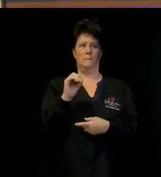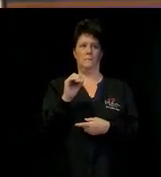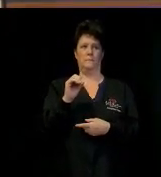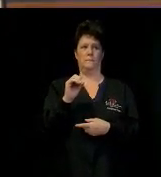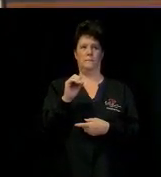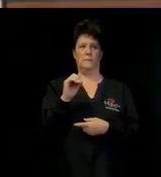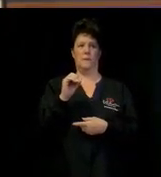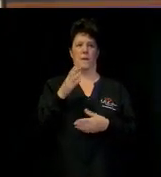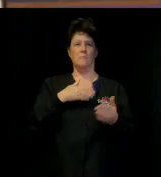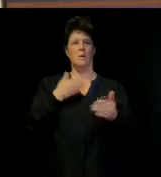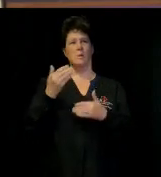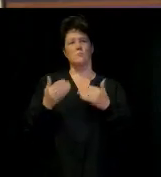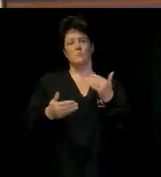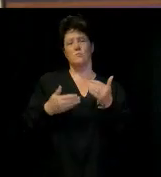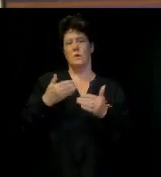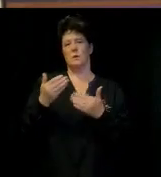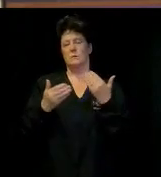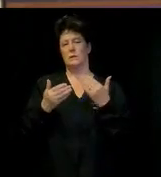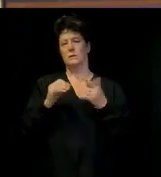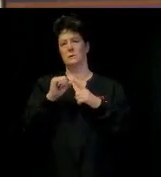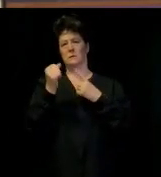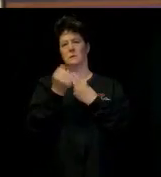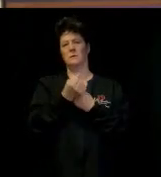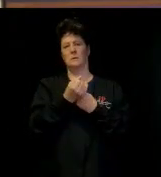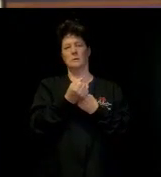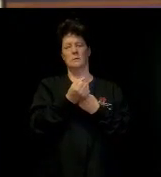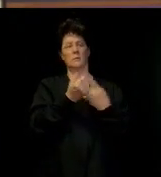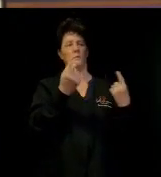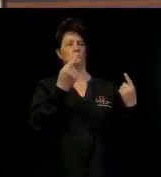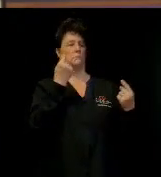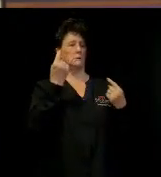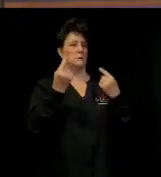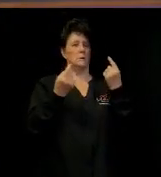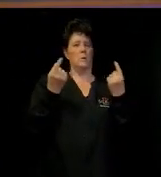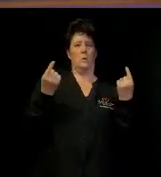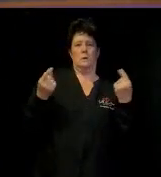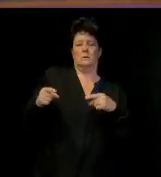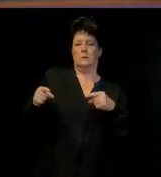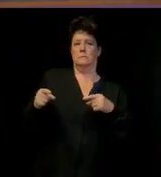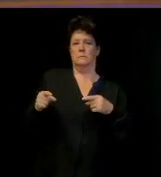the situation that's going on. Man, we're so quick